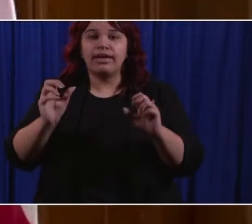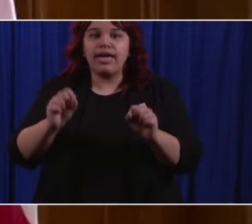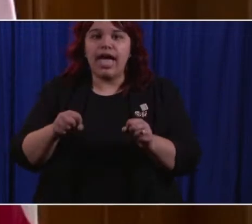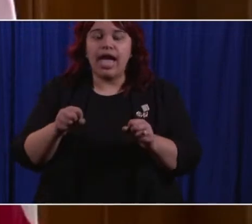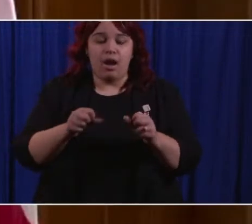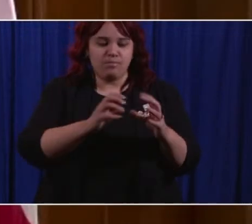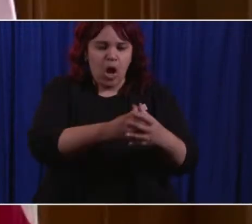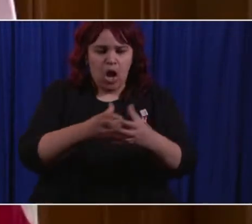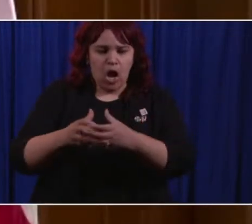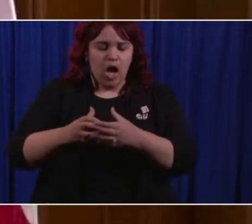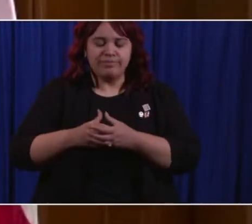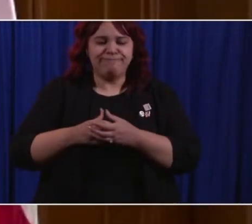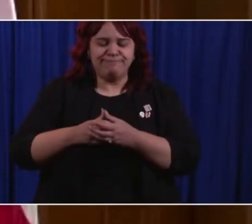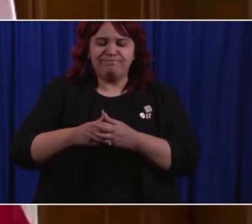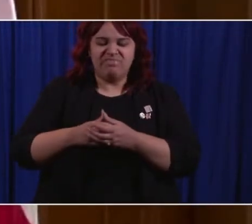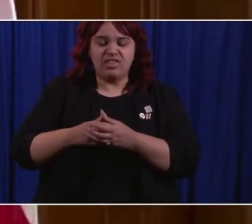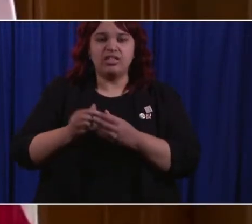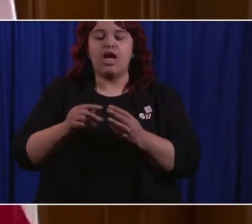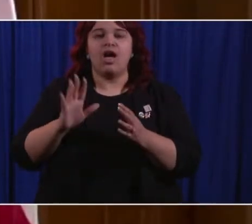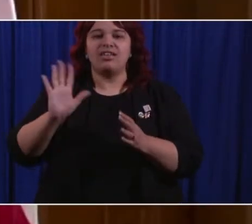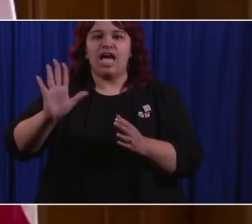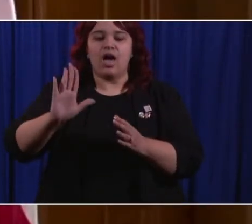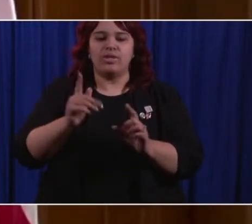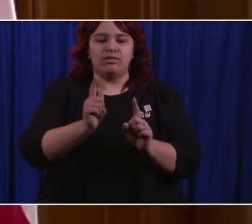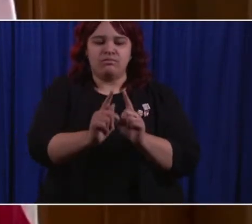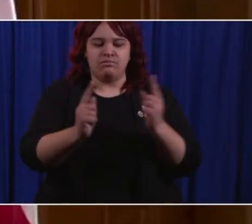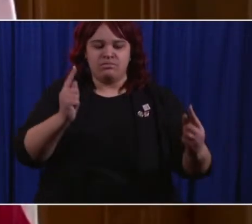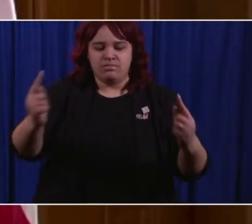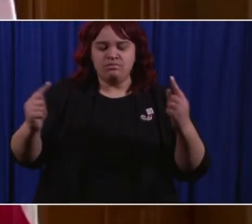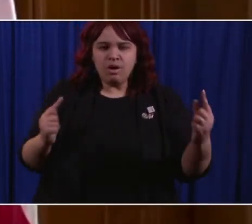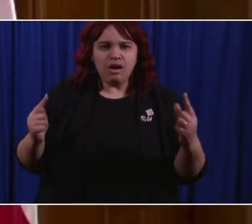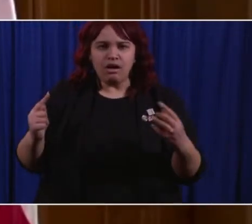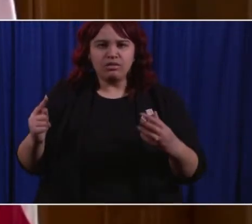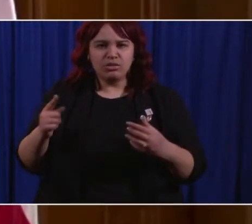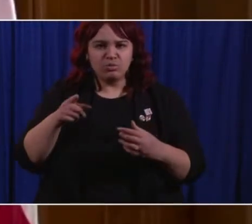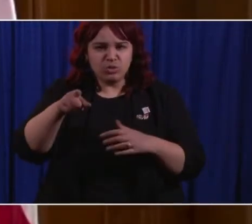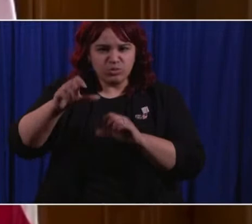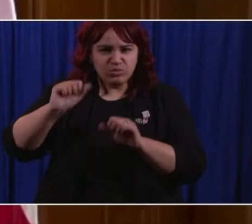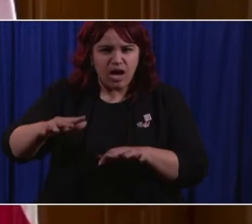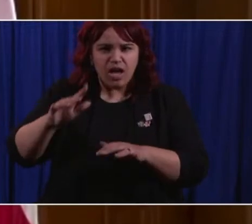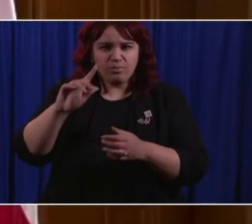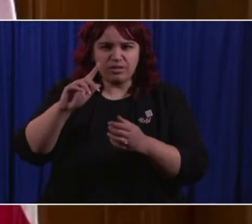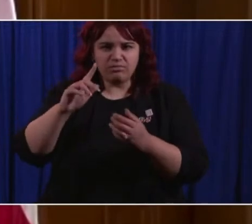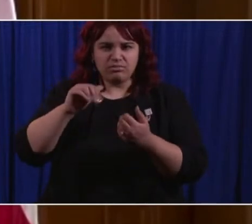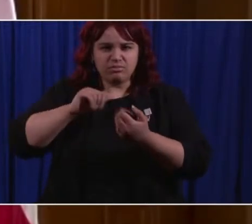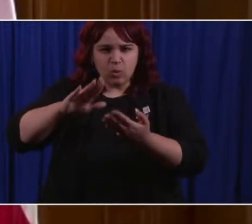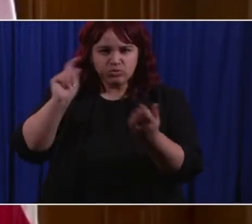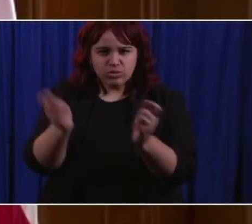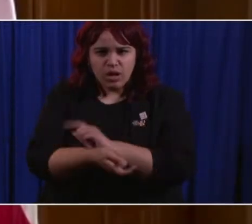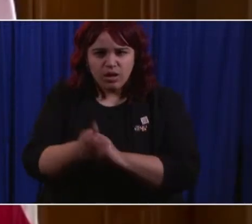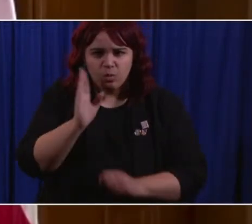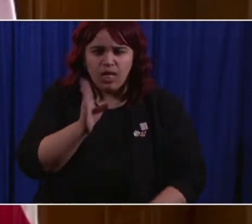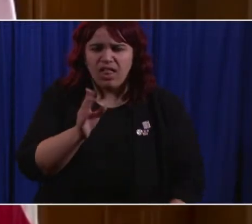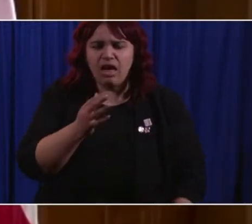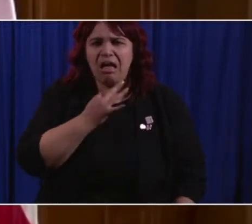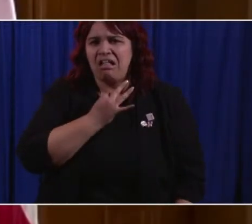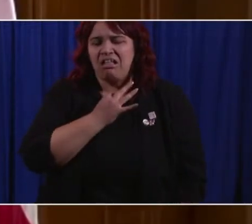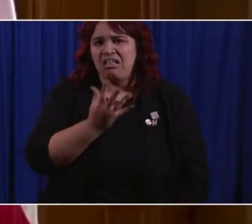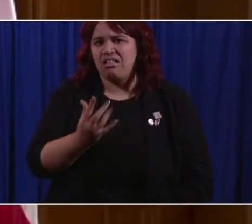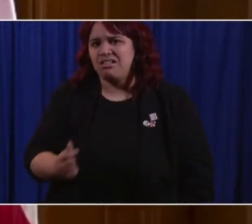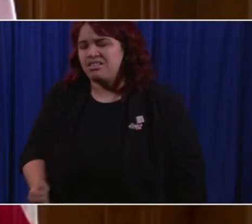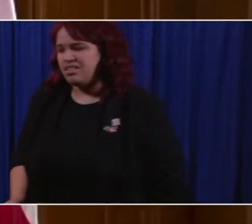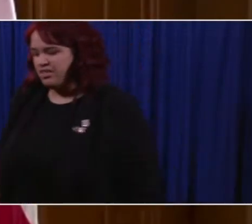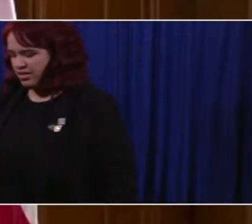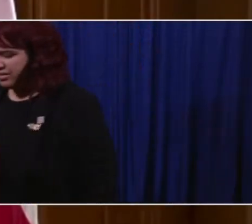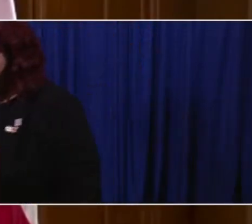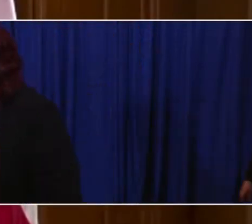Well, we're always going to be driven by the facts and what the situation is. So I think it's probably not a good idea to ever say I'll never